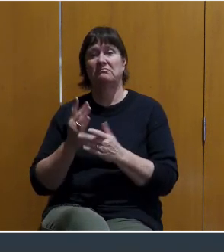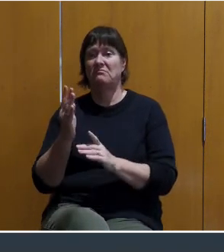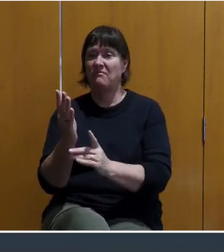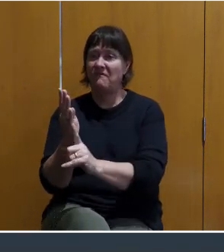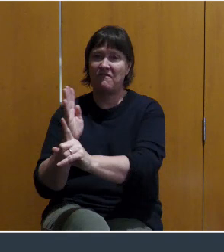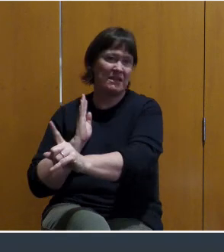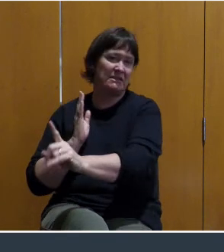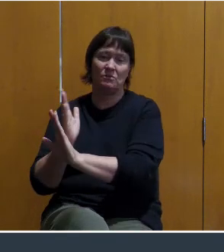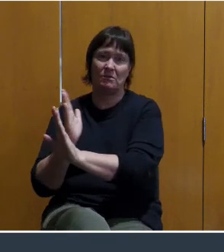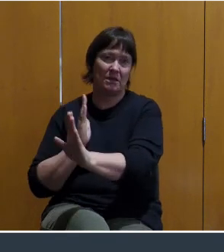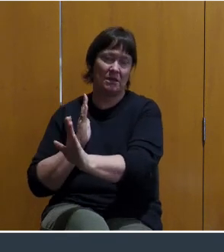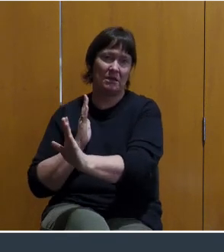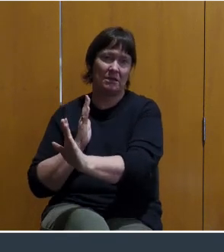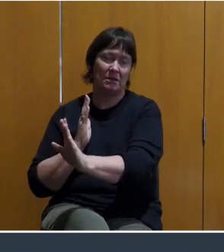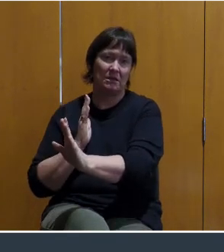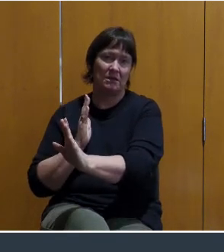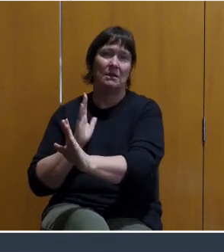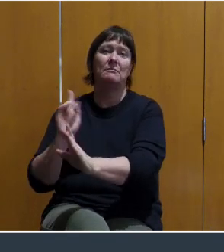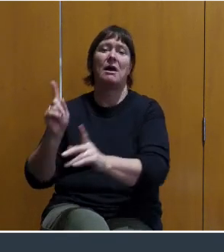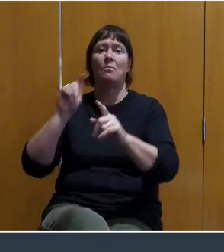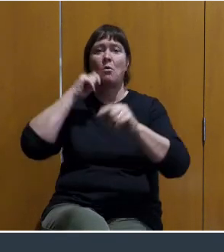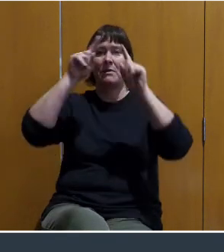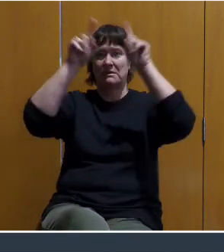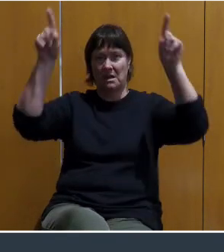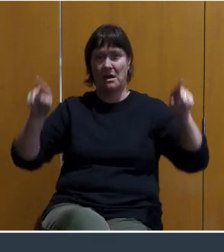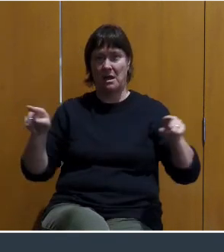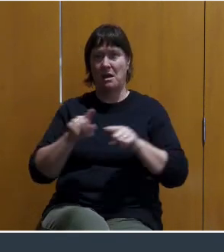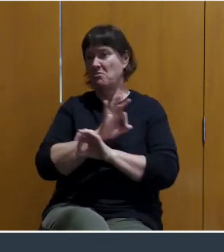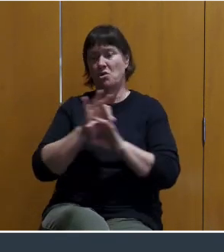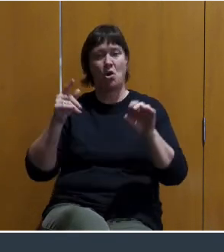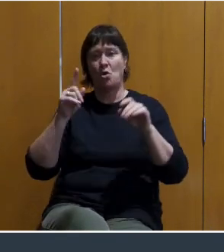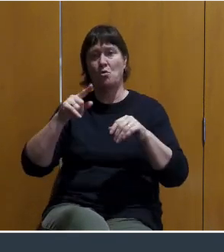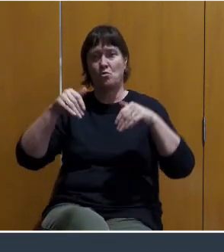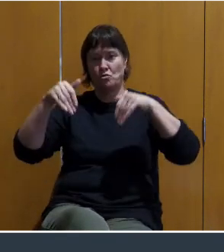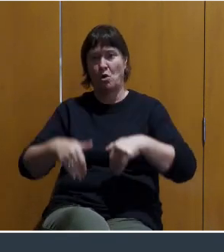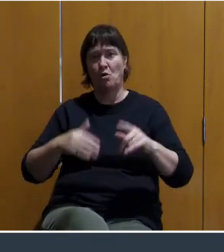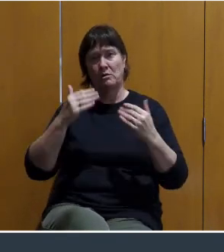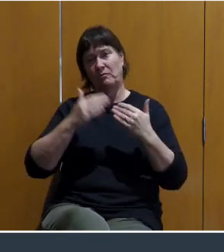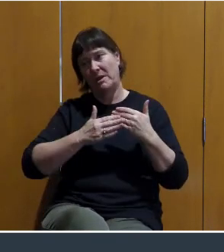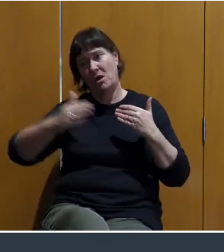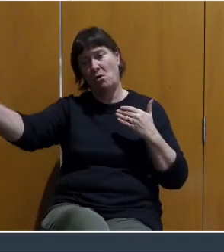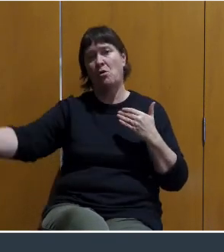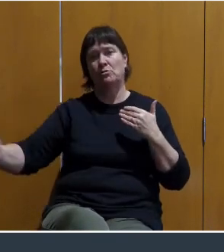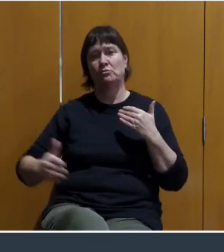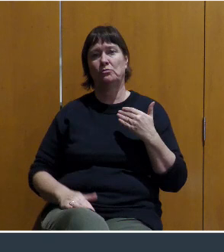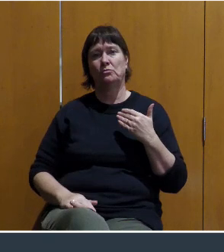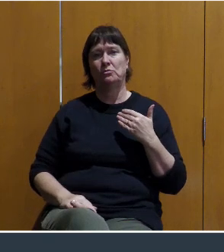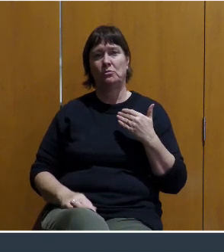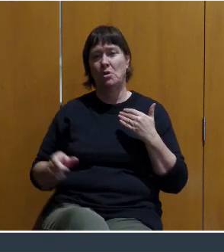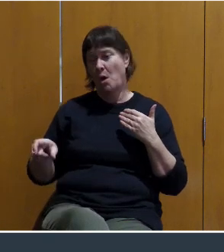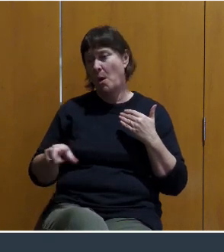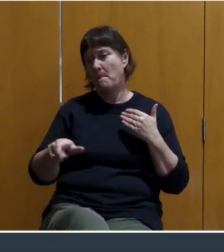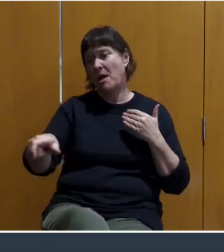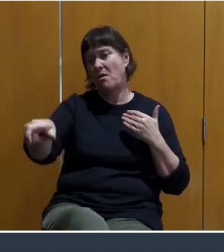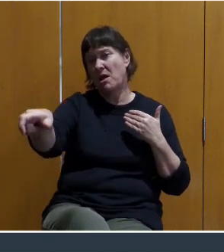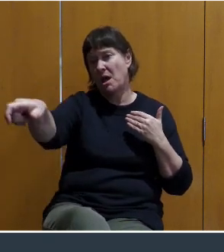still are able to access that, but there will be signage, no dogs from this point onwards. So it's very narrow, the path in